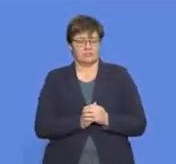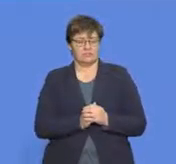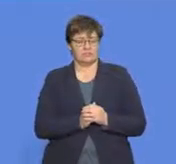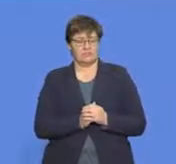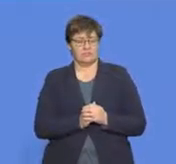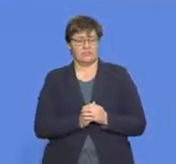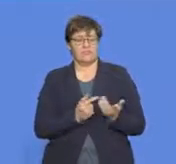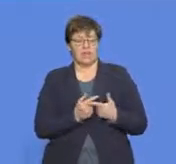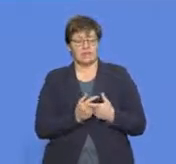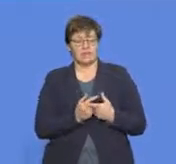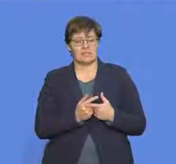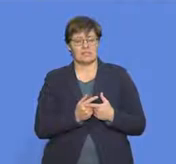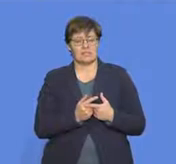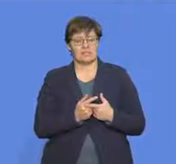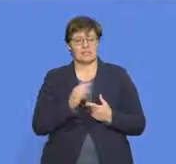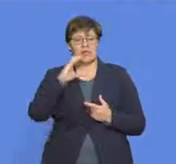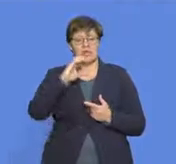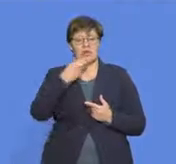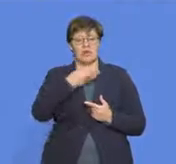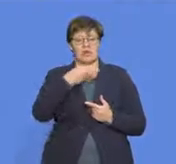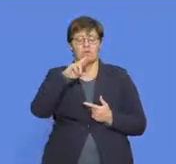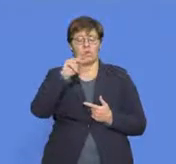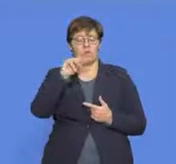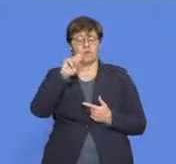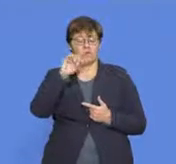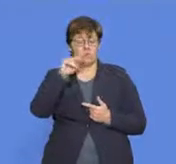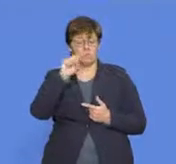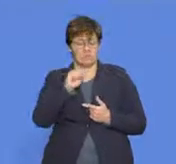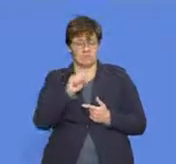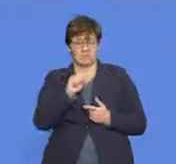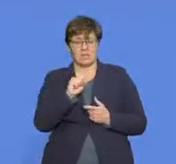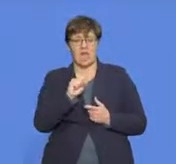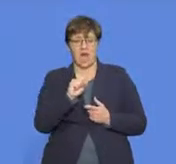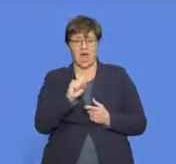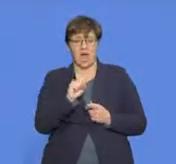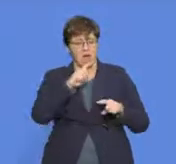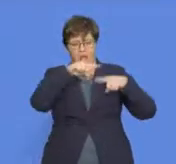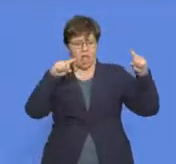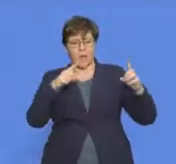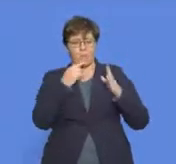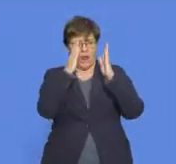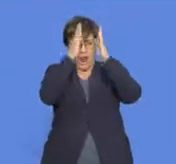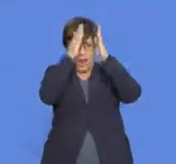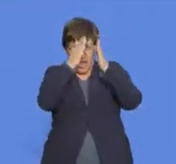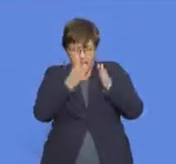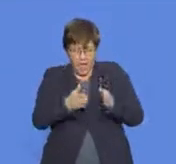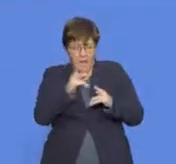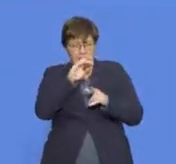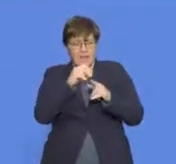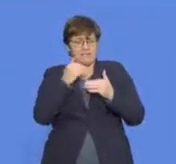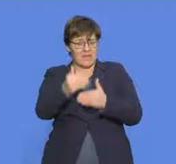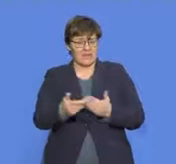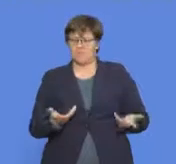genetic variation would occur is when the chromosomes go and line up on the equator during